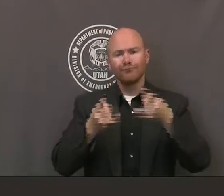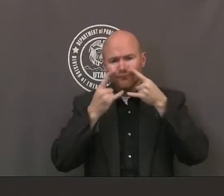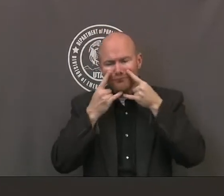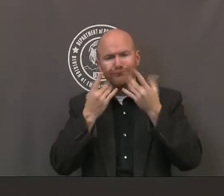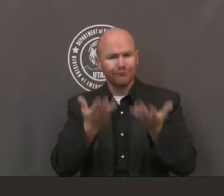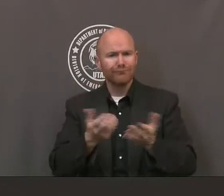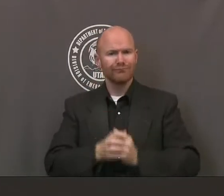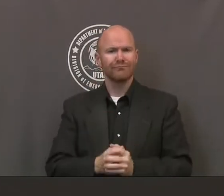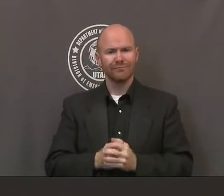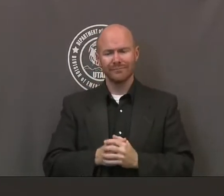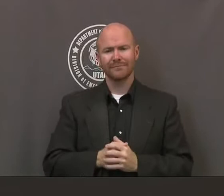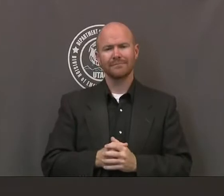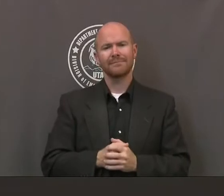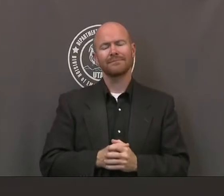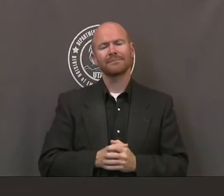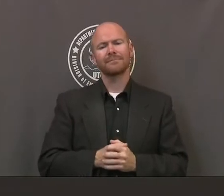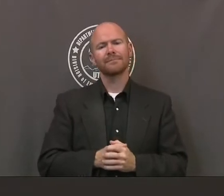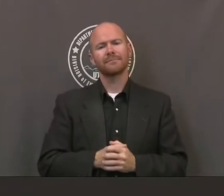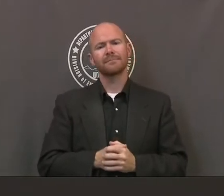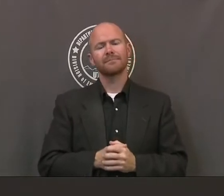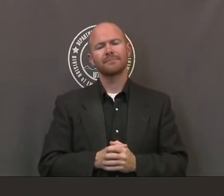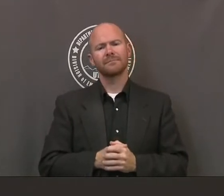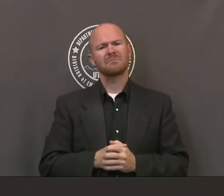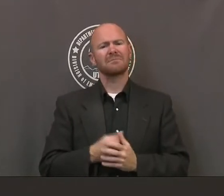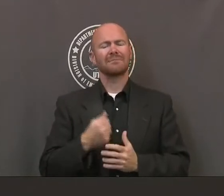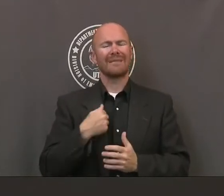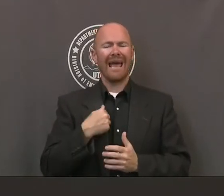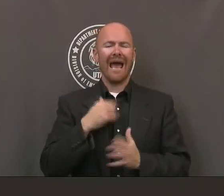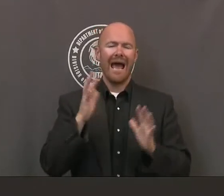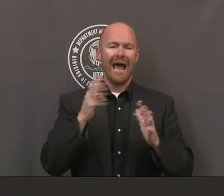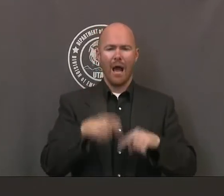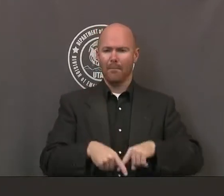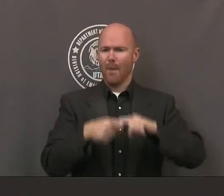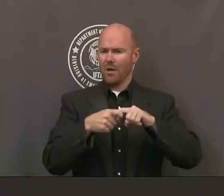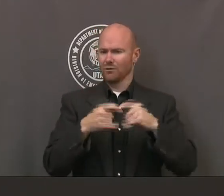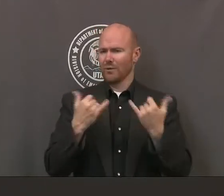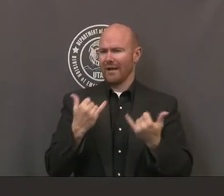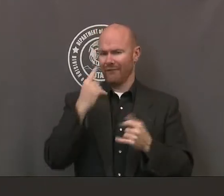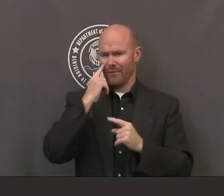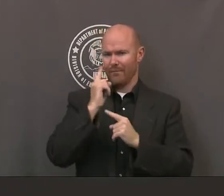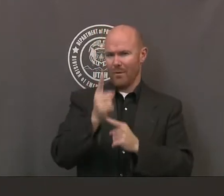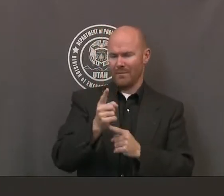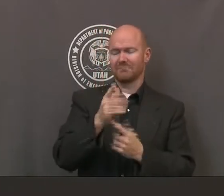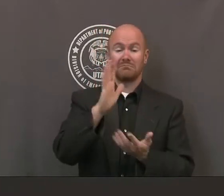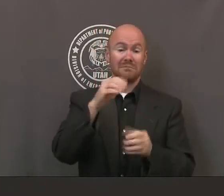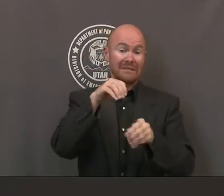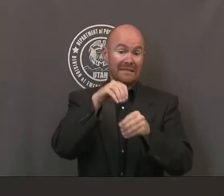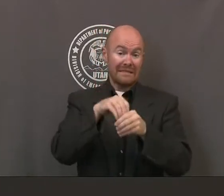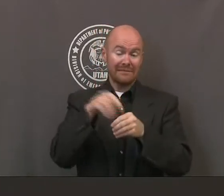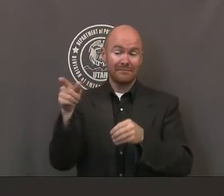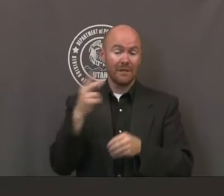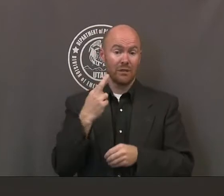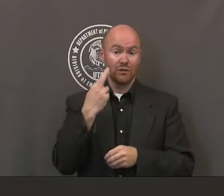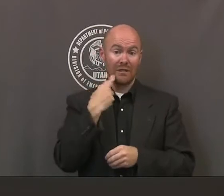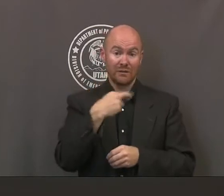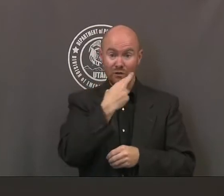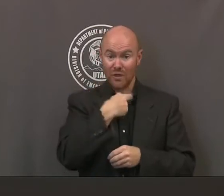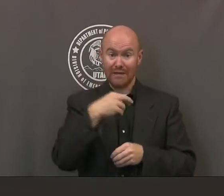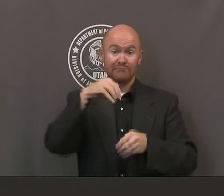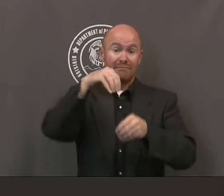and buffets. So if I could just pause there and say, this is what that might look like in a restaurant in